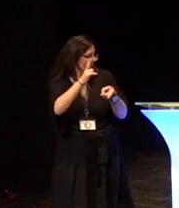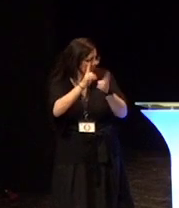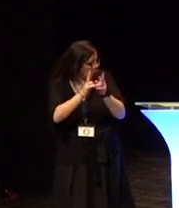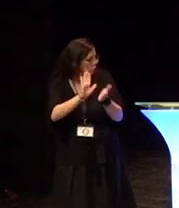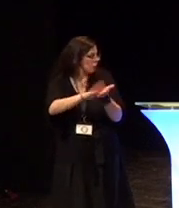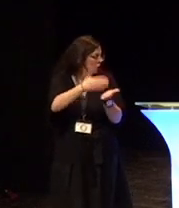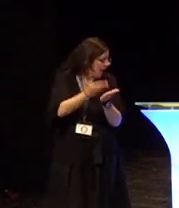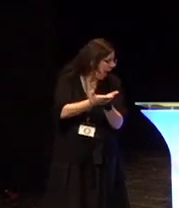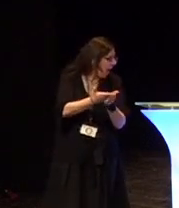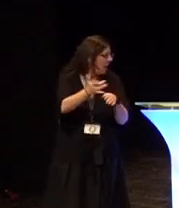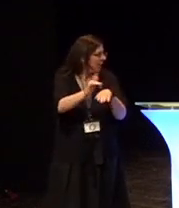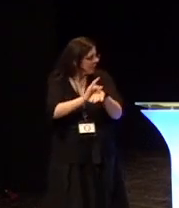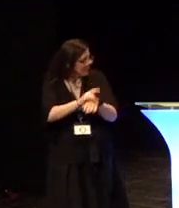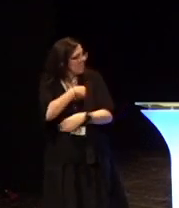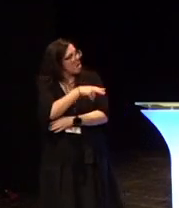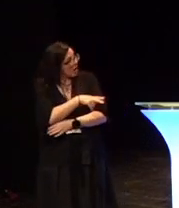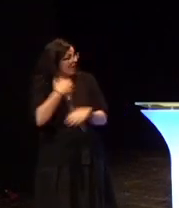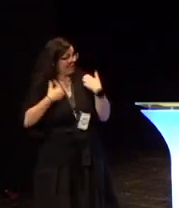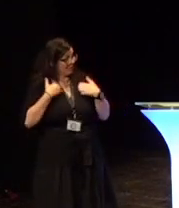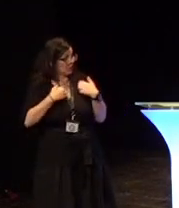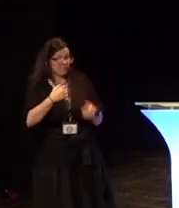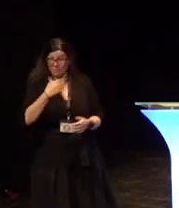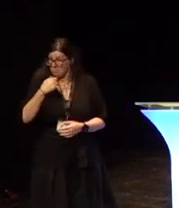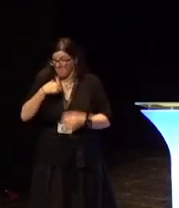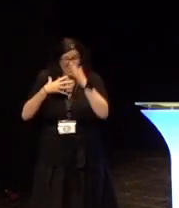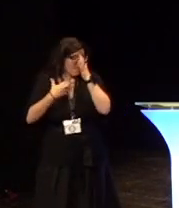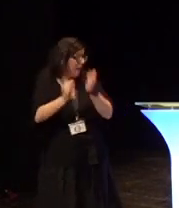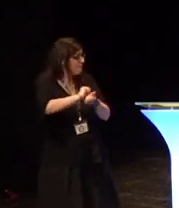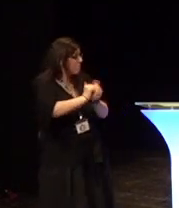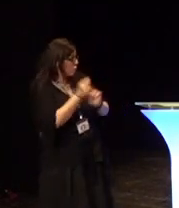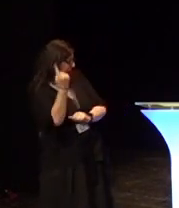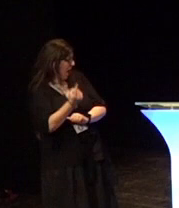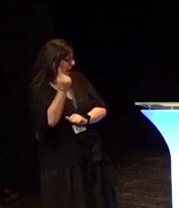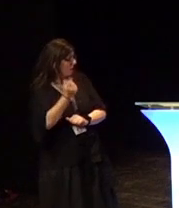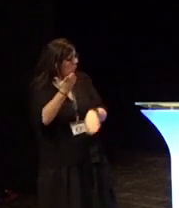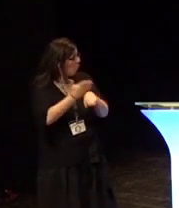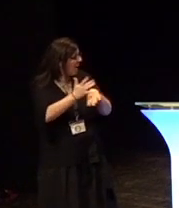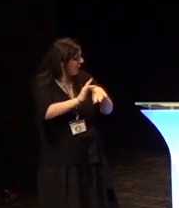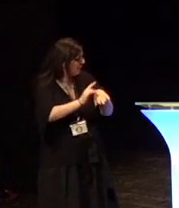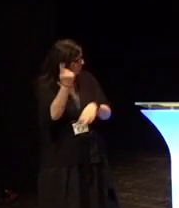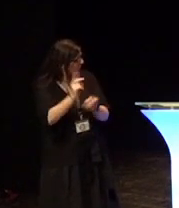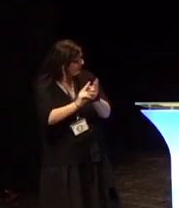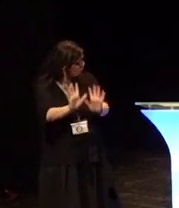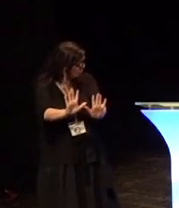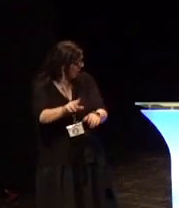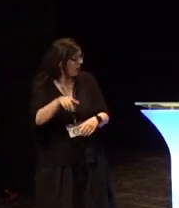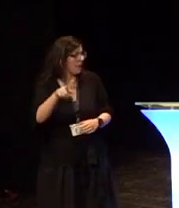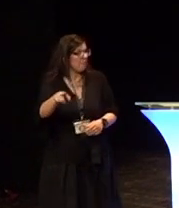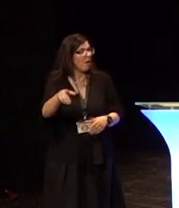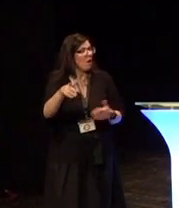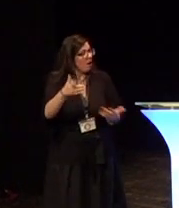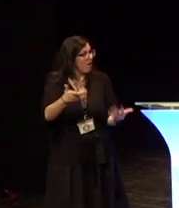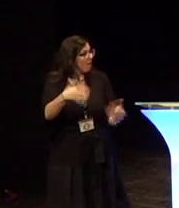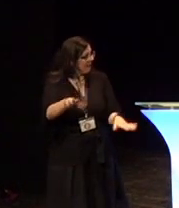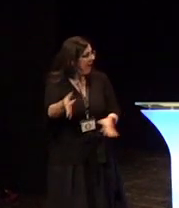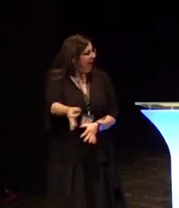Interesting when you're talking about interpreted or translated theatre. That really interests me. My friend who